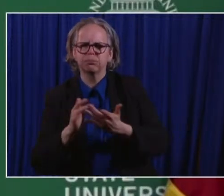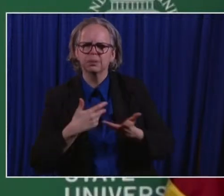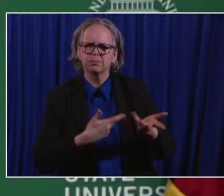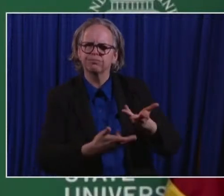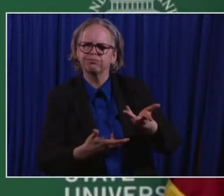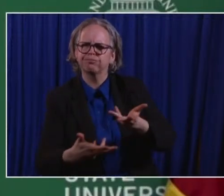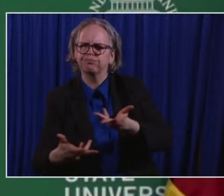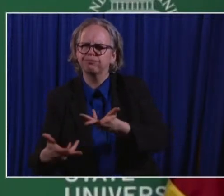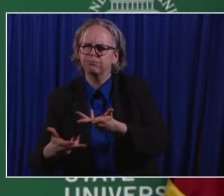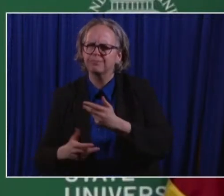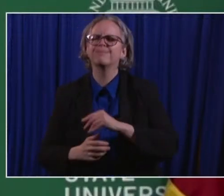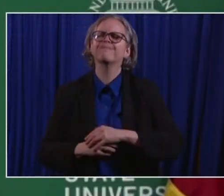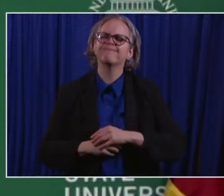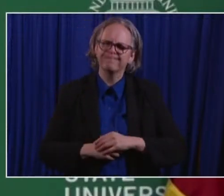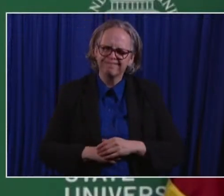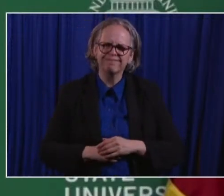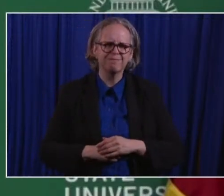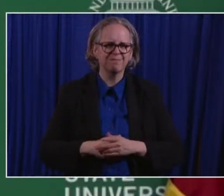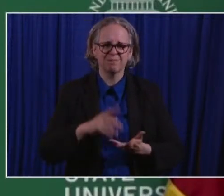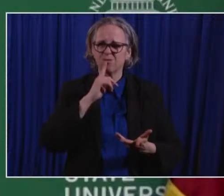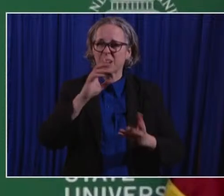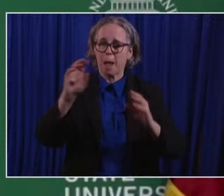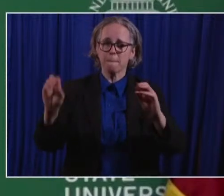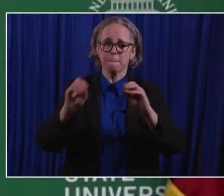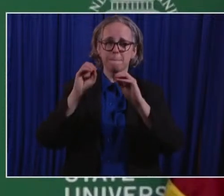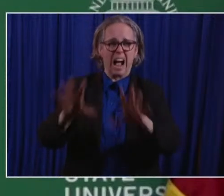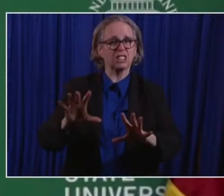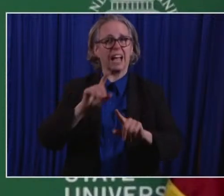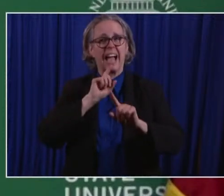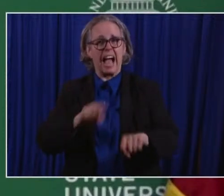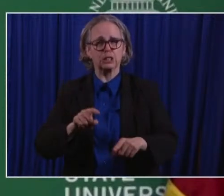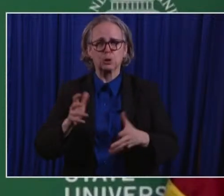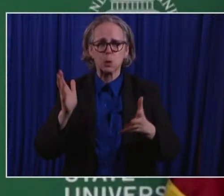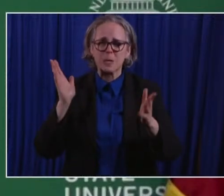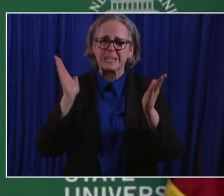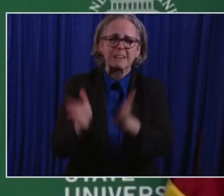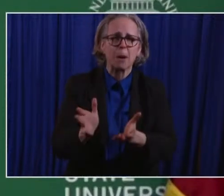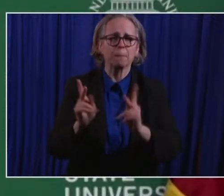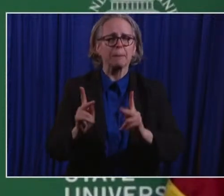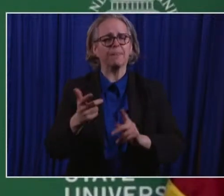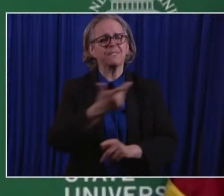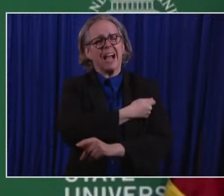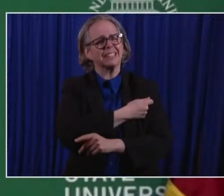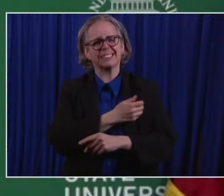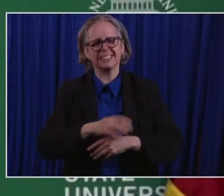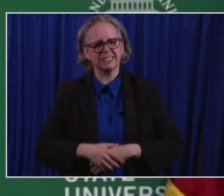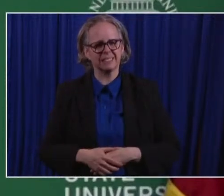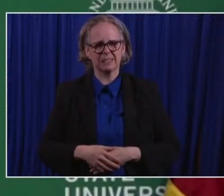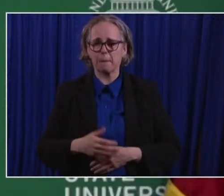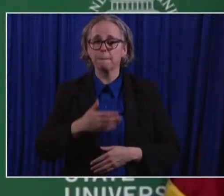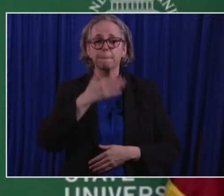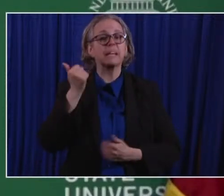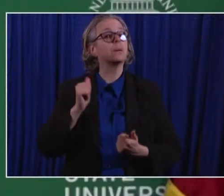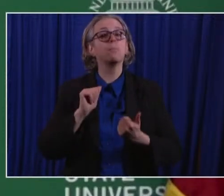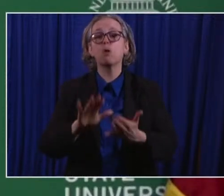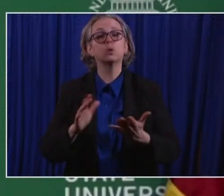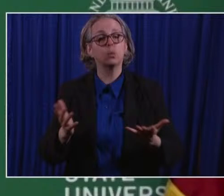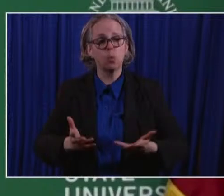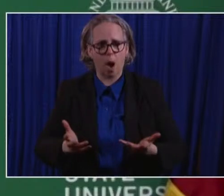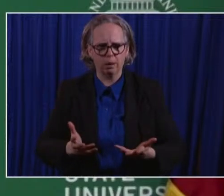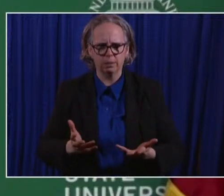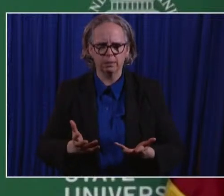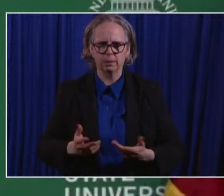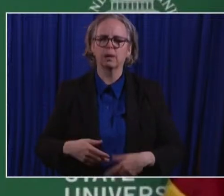here. I just think our obligation in the state is to make it as available to everyone, as convenient as we